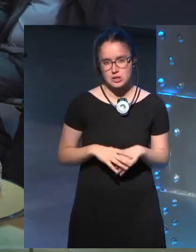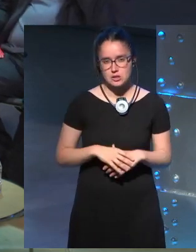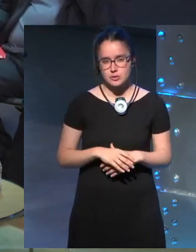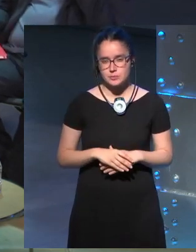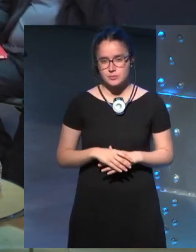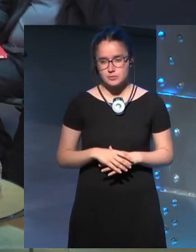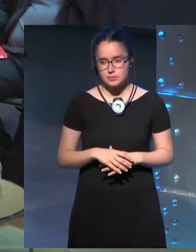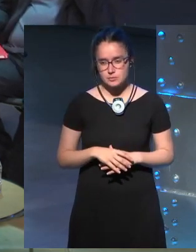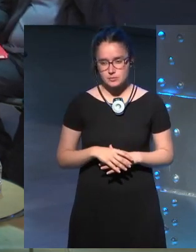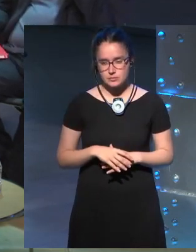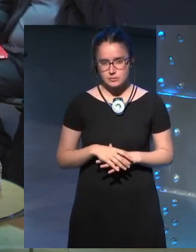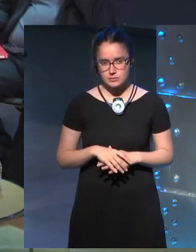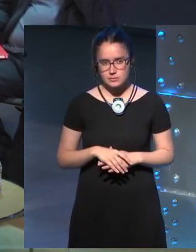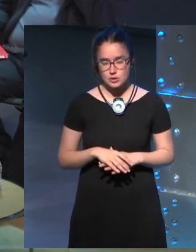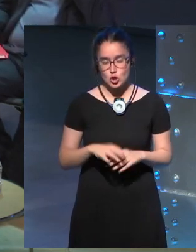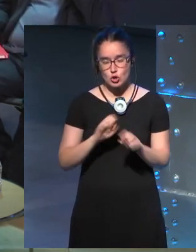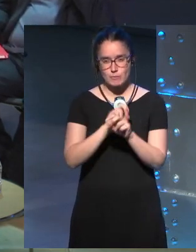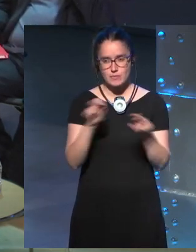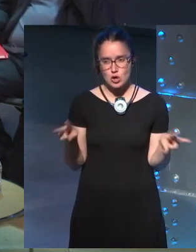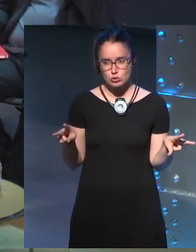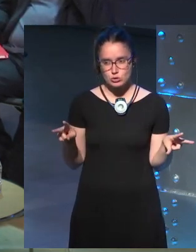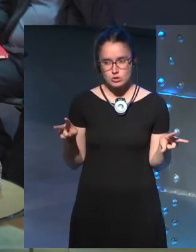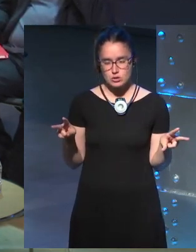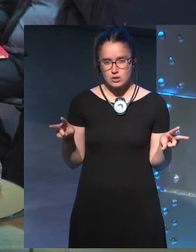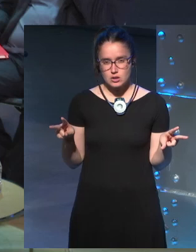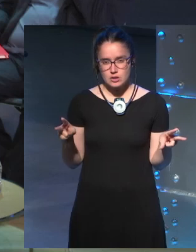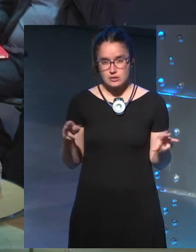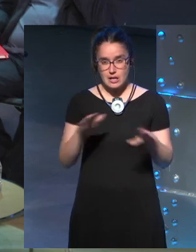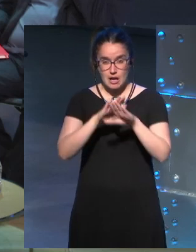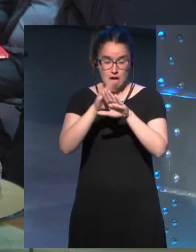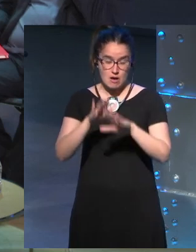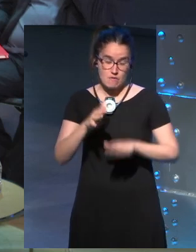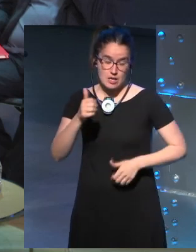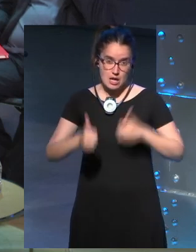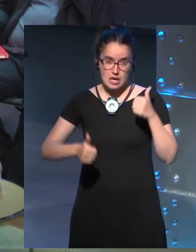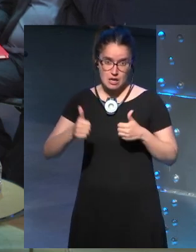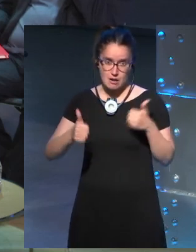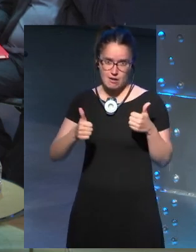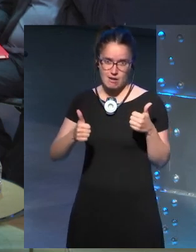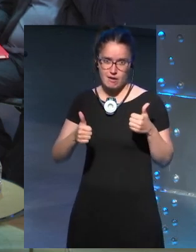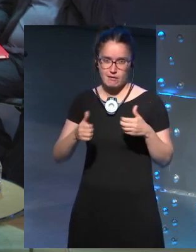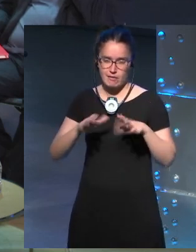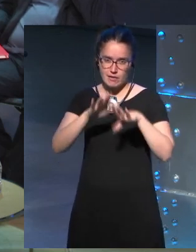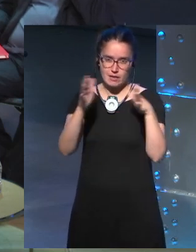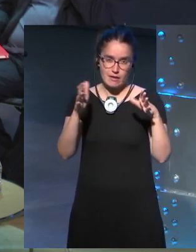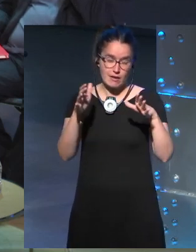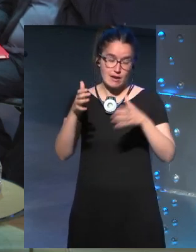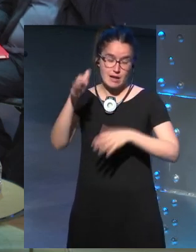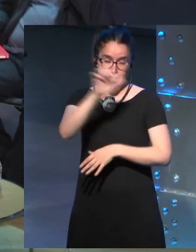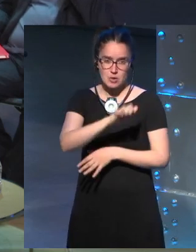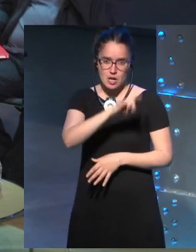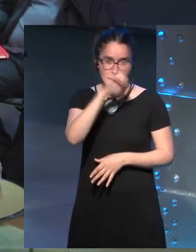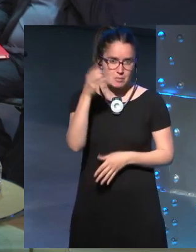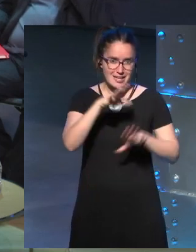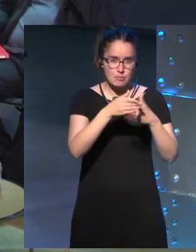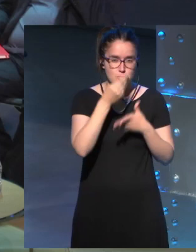worst thing about Saturday night, the Champions League final, was that, they were a better team. Yeah. That's why they